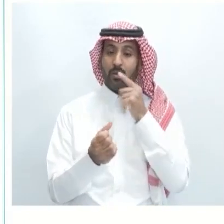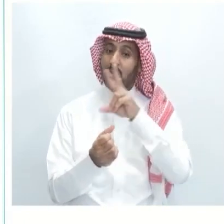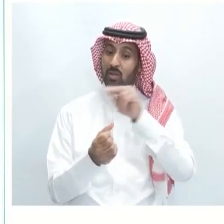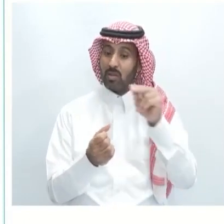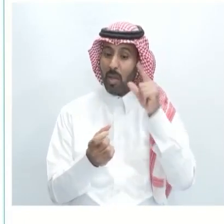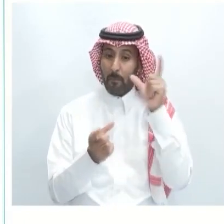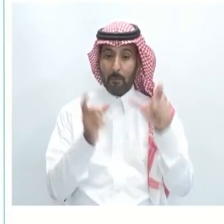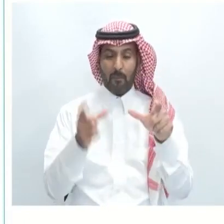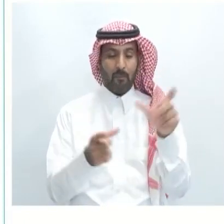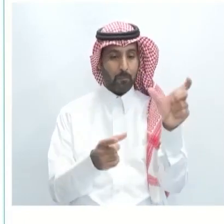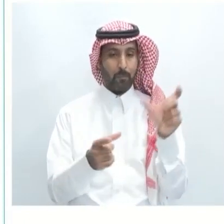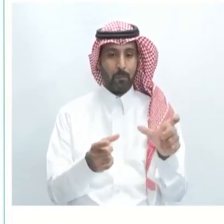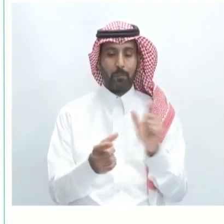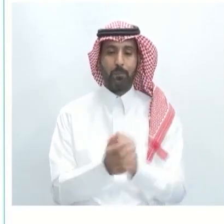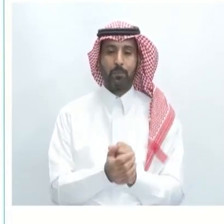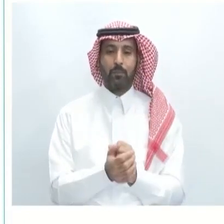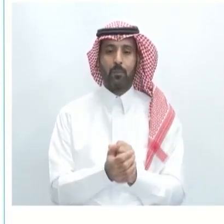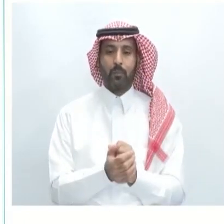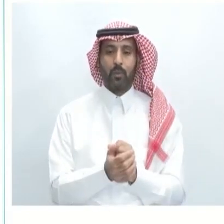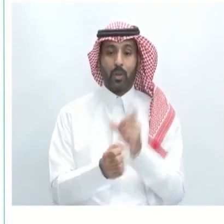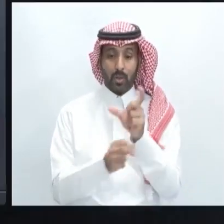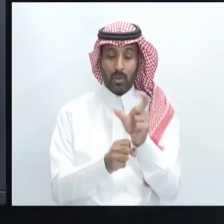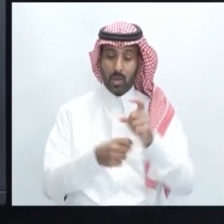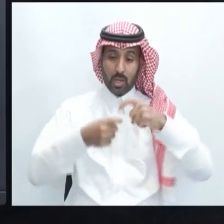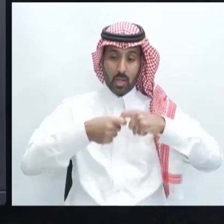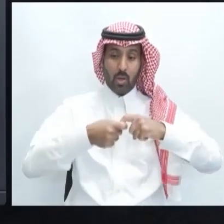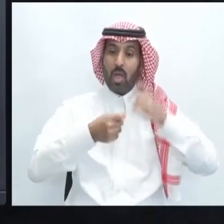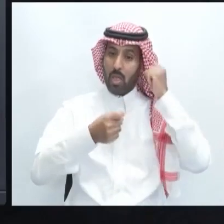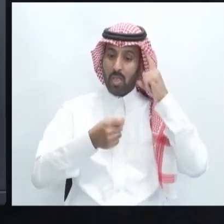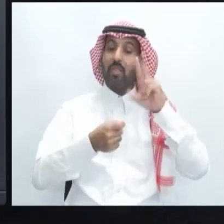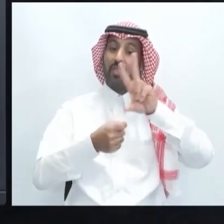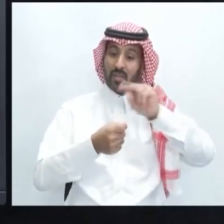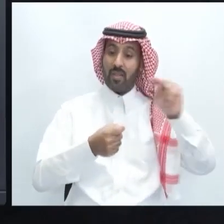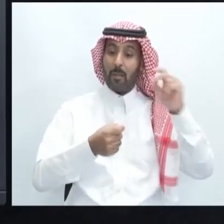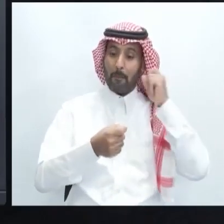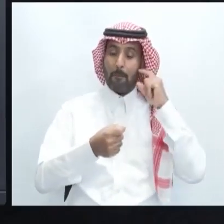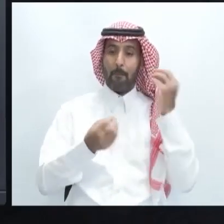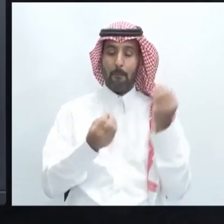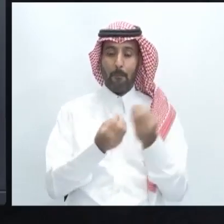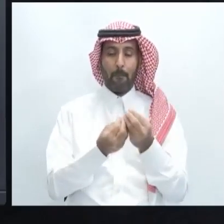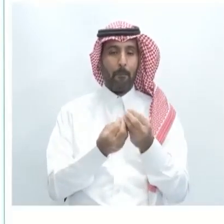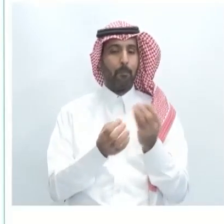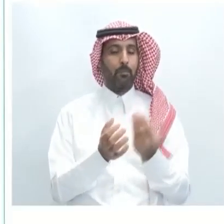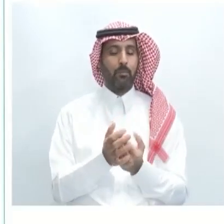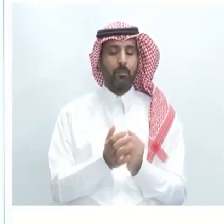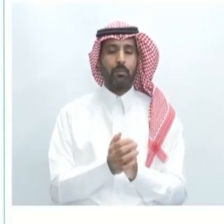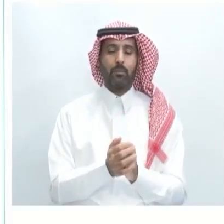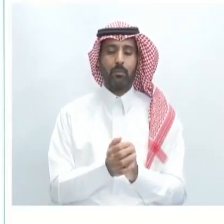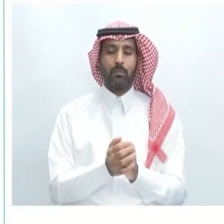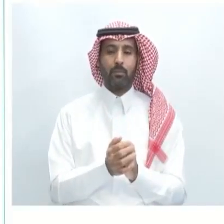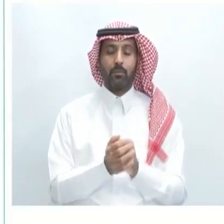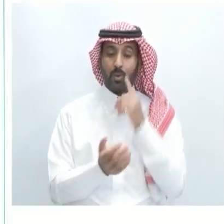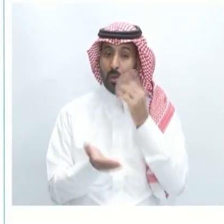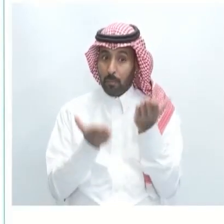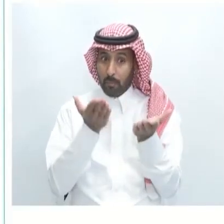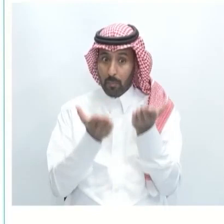similarly. So all of these transition words, words that connect ideas or connect sentences together regarding to a